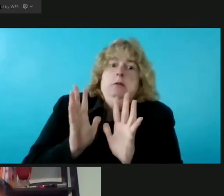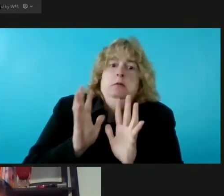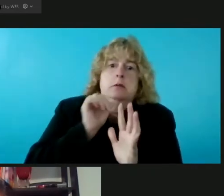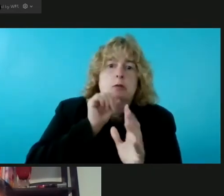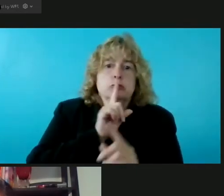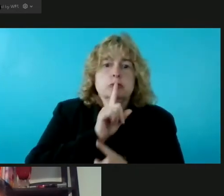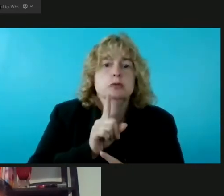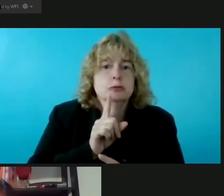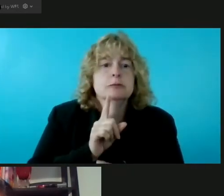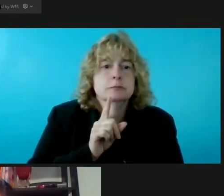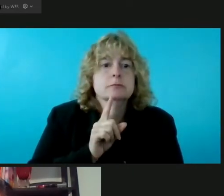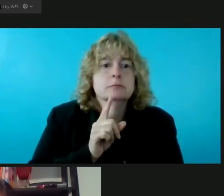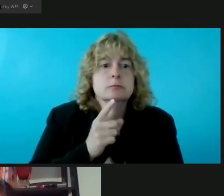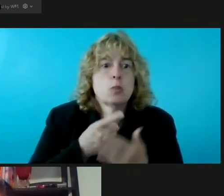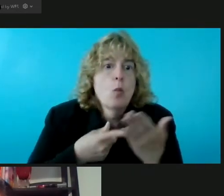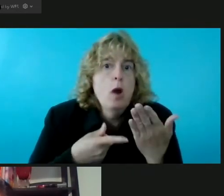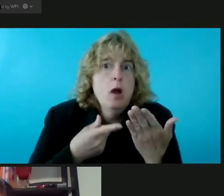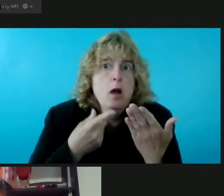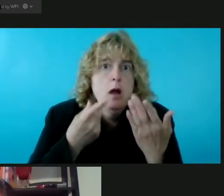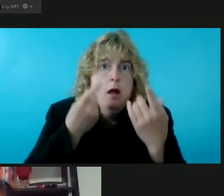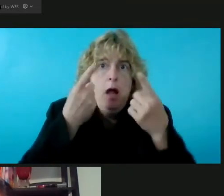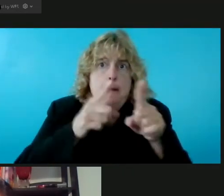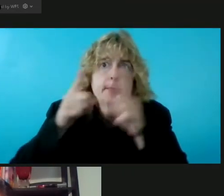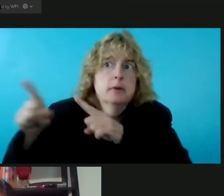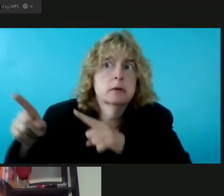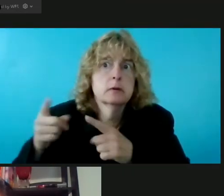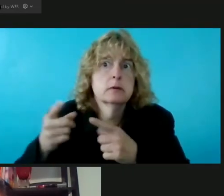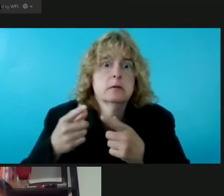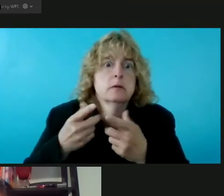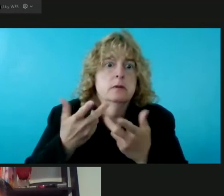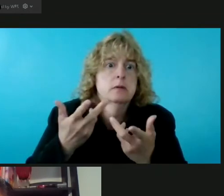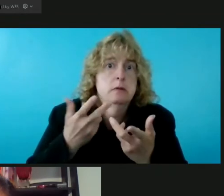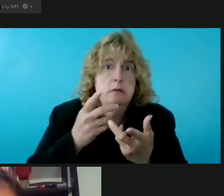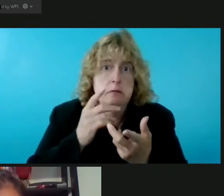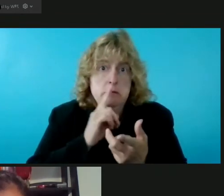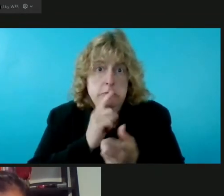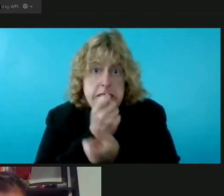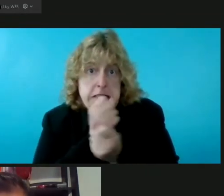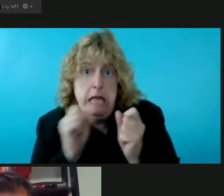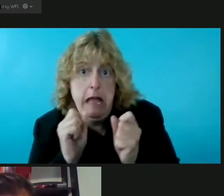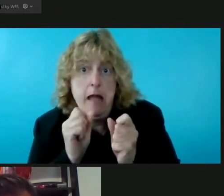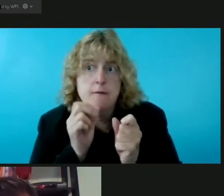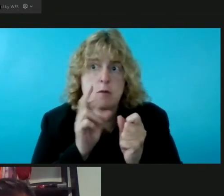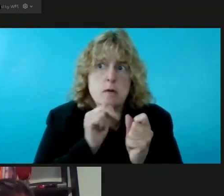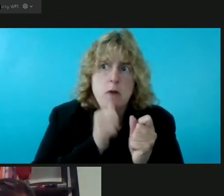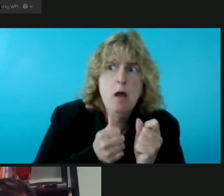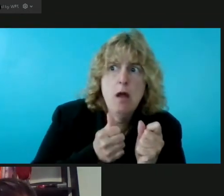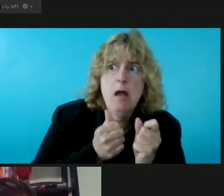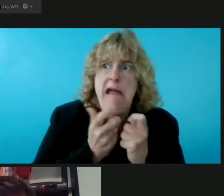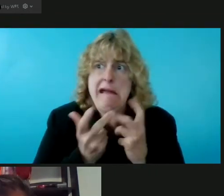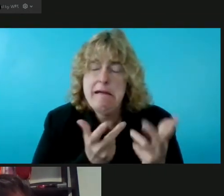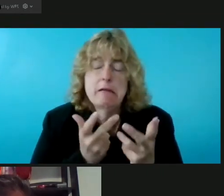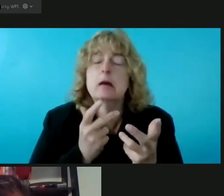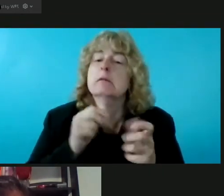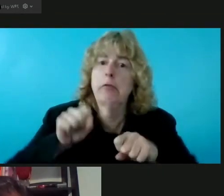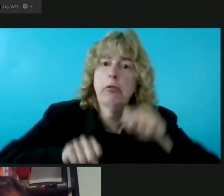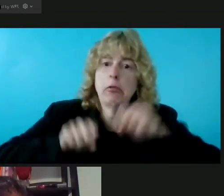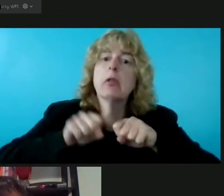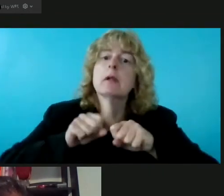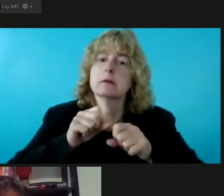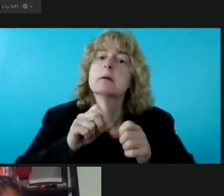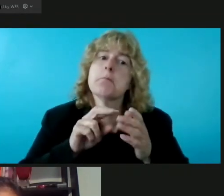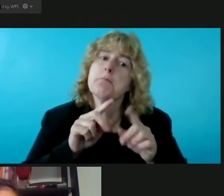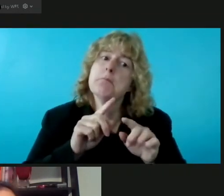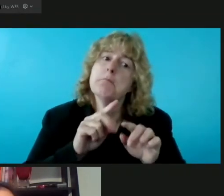what is going on and about the safety of the vaccines. And that's where being able to acknowledge that,